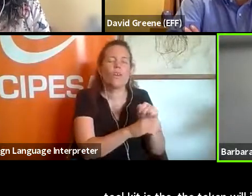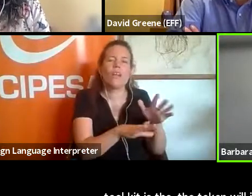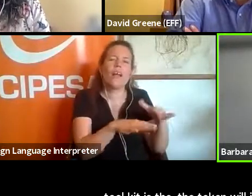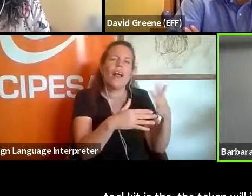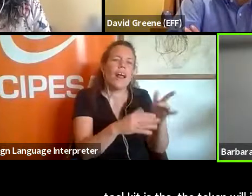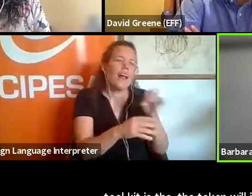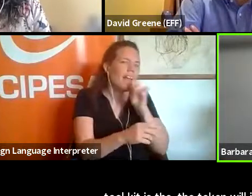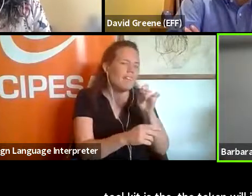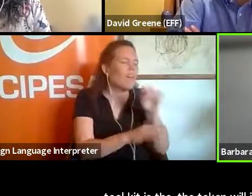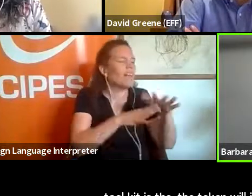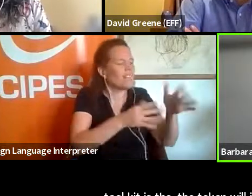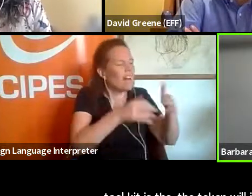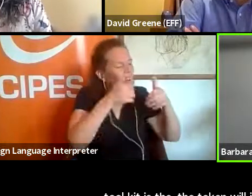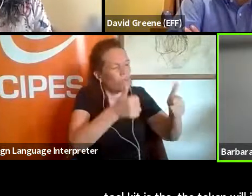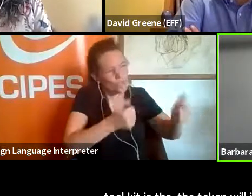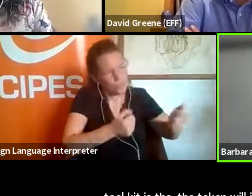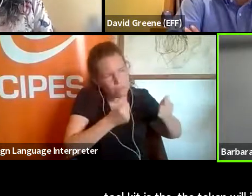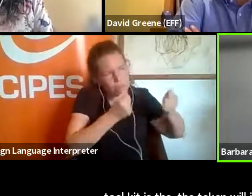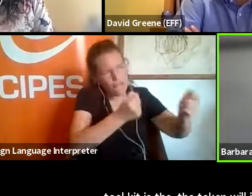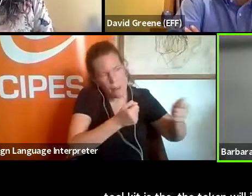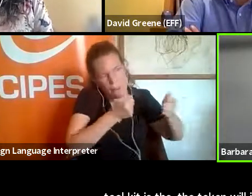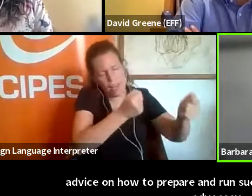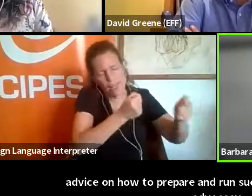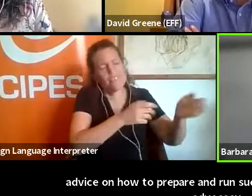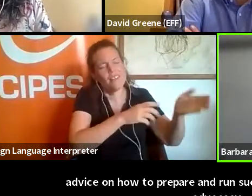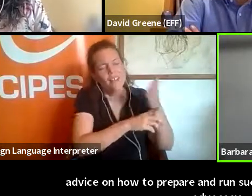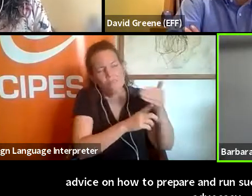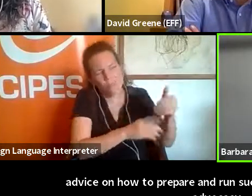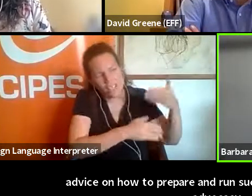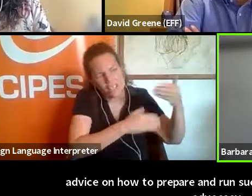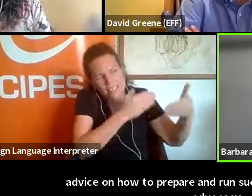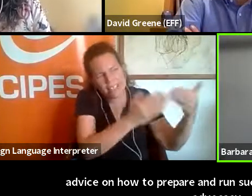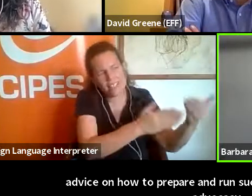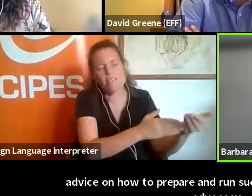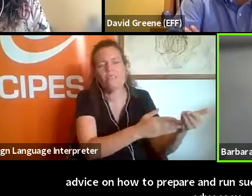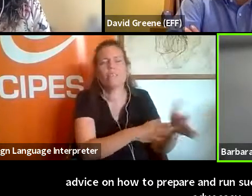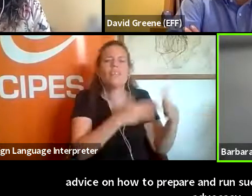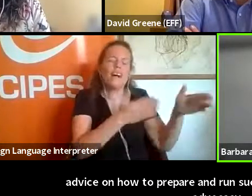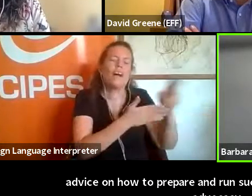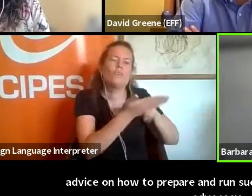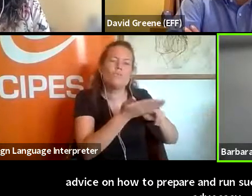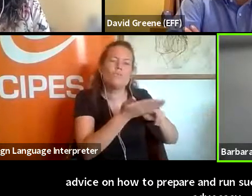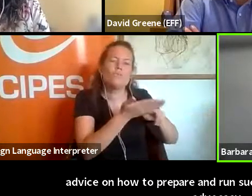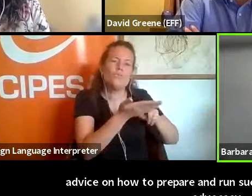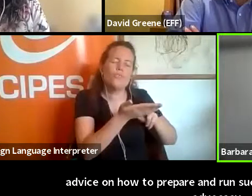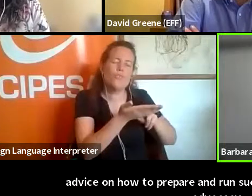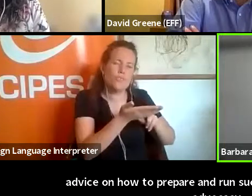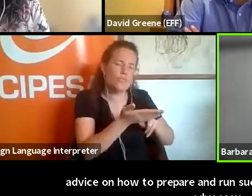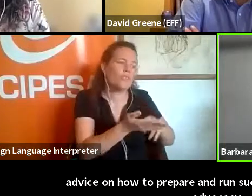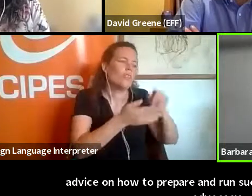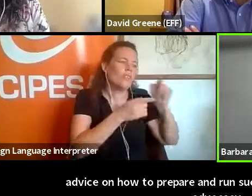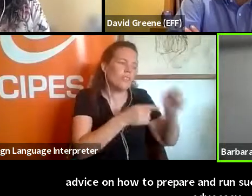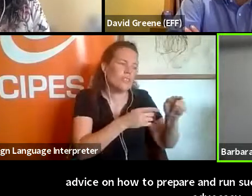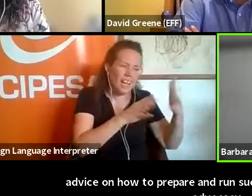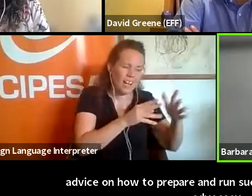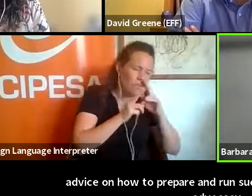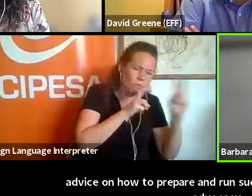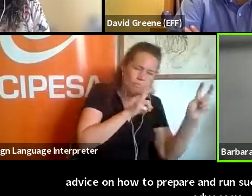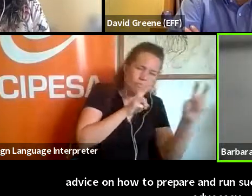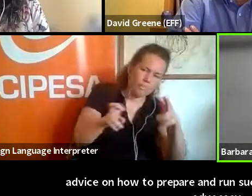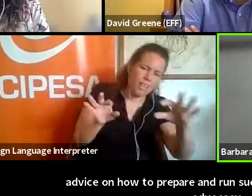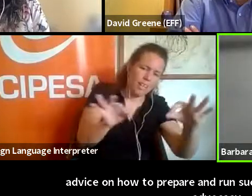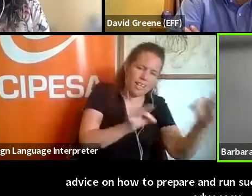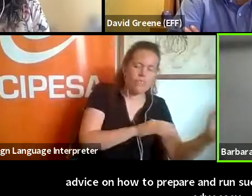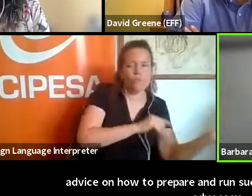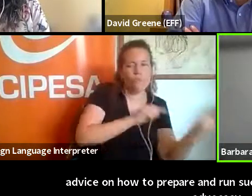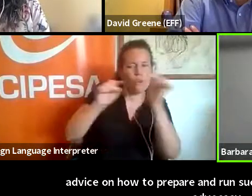successful campaigns and advocacy, how we can use the principles to urge companies to hold them accountable. It will